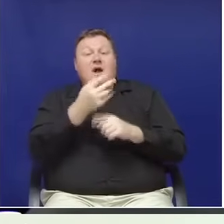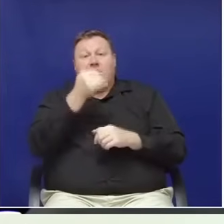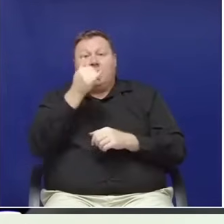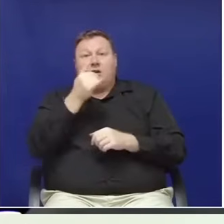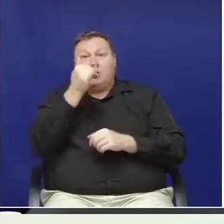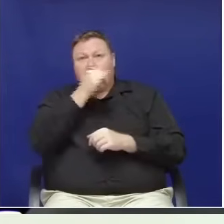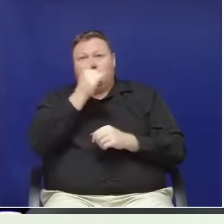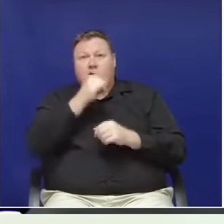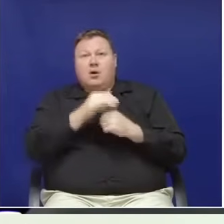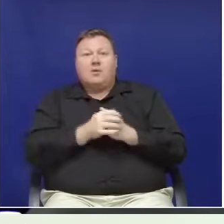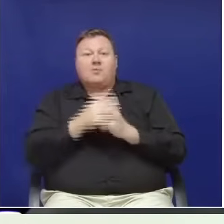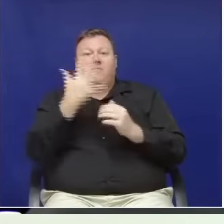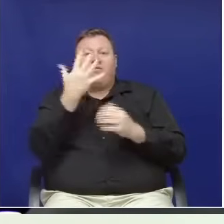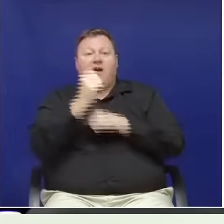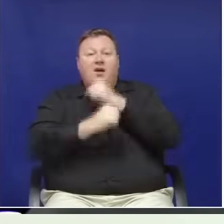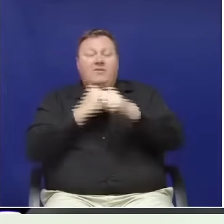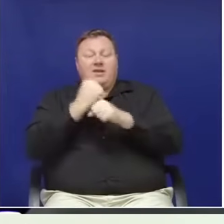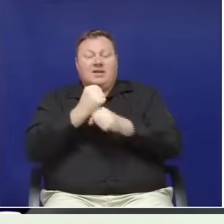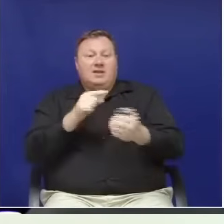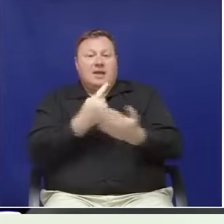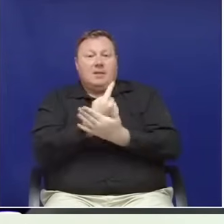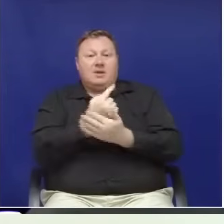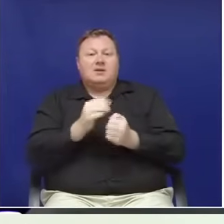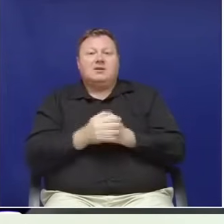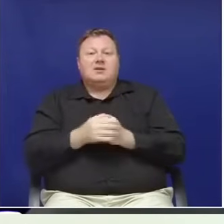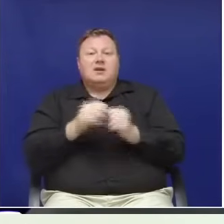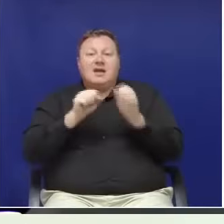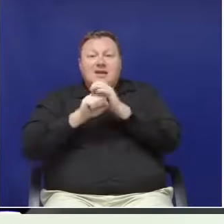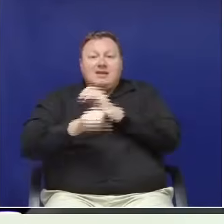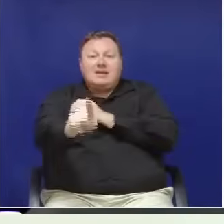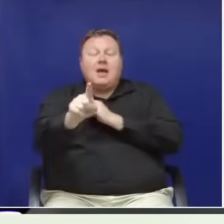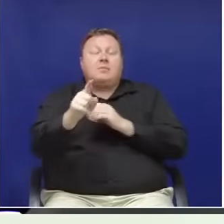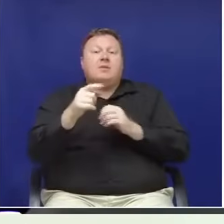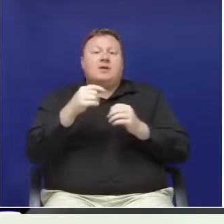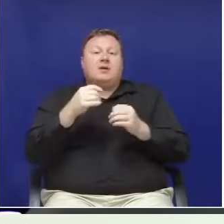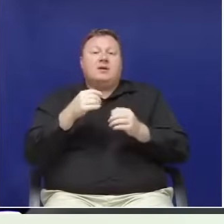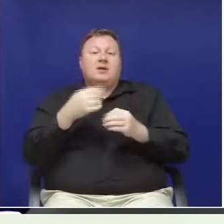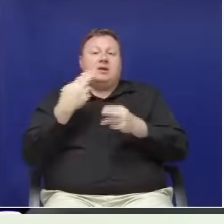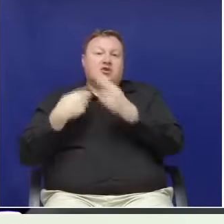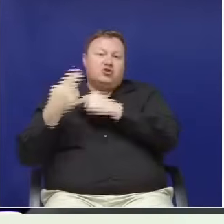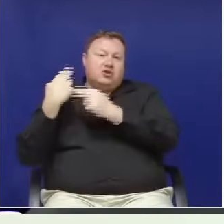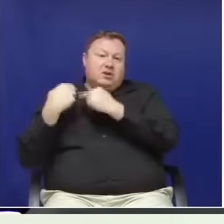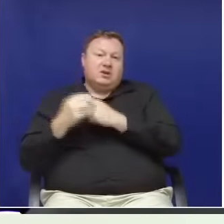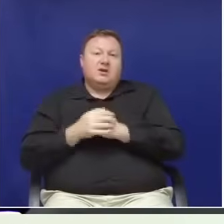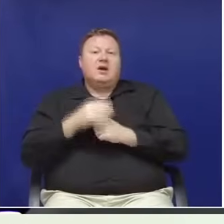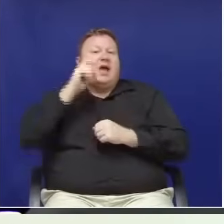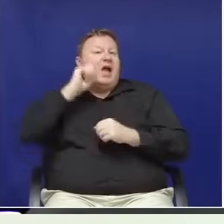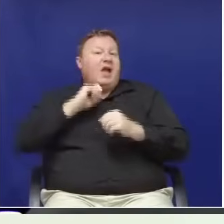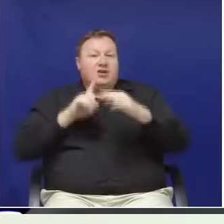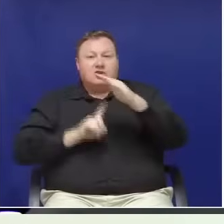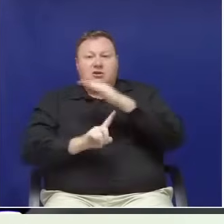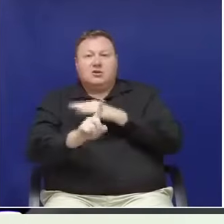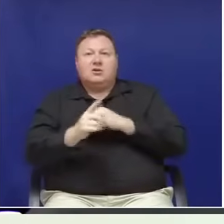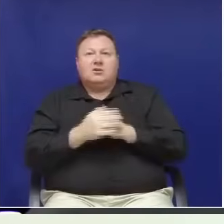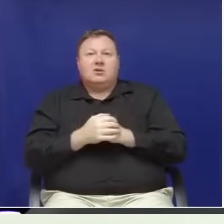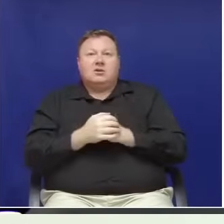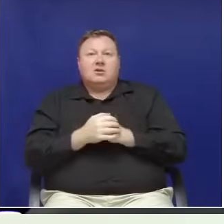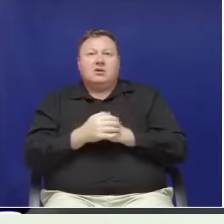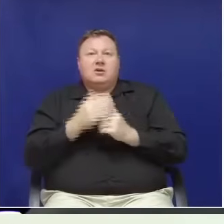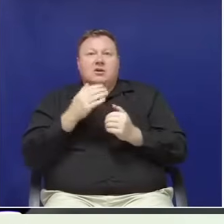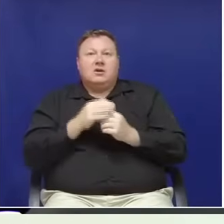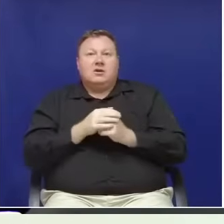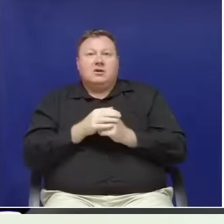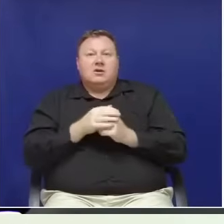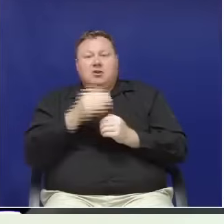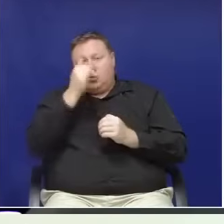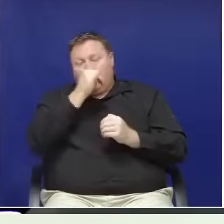last 5 years, the escape history, age of admission, motive for current crime, how was